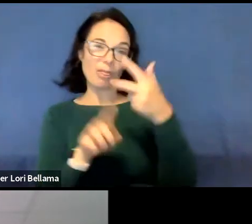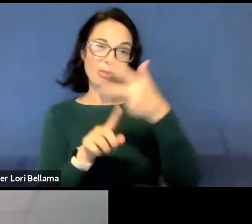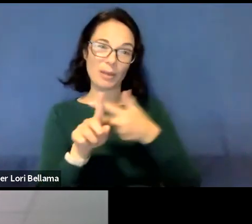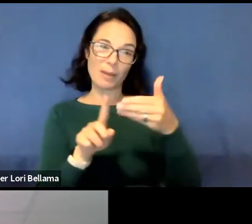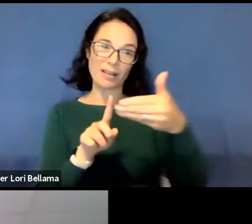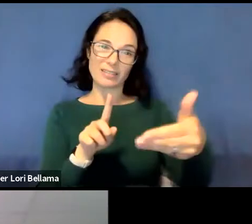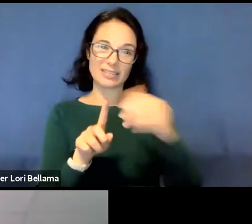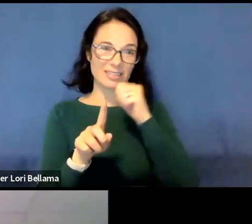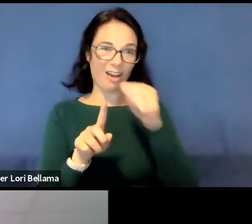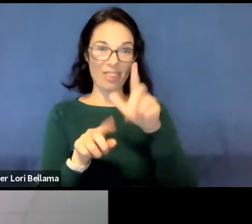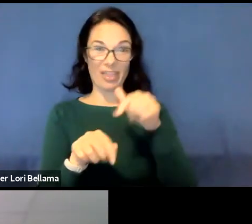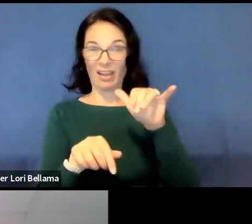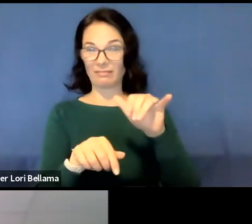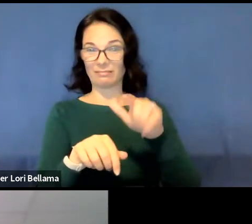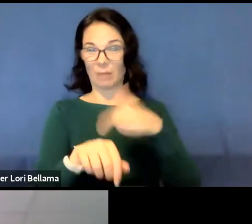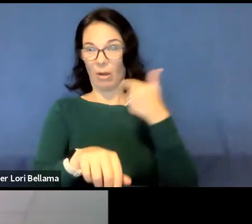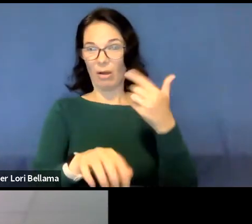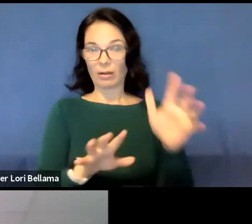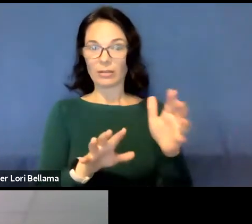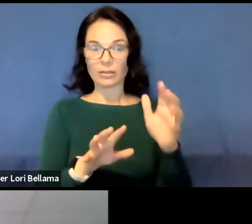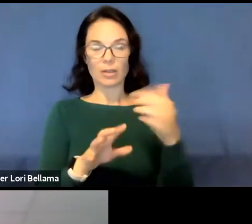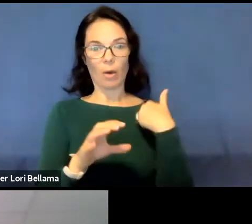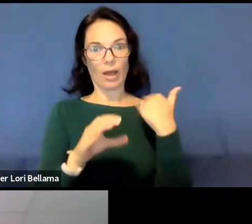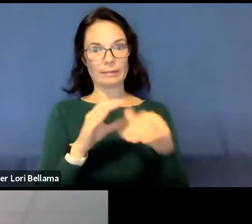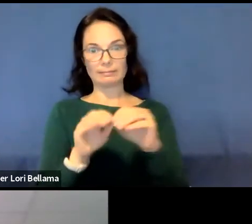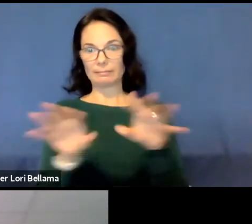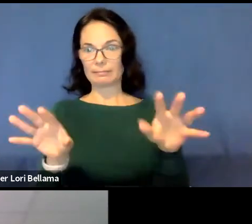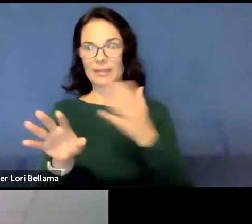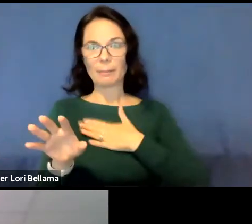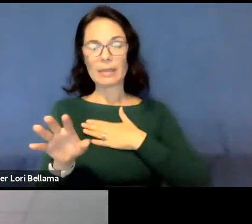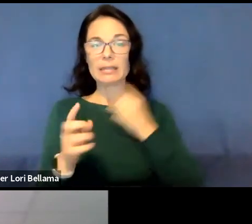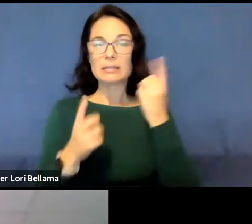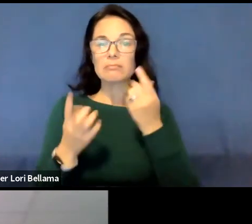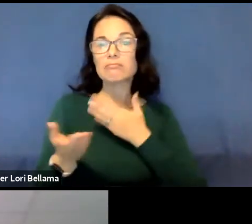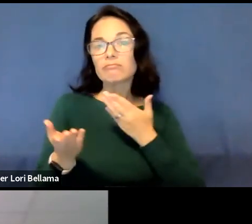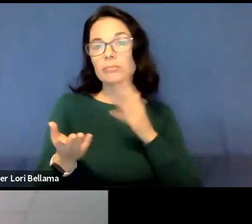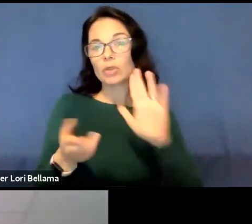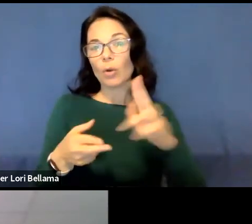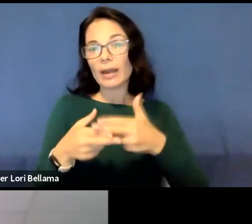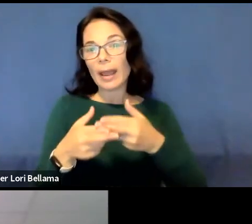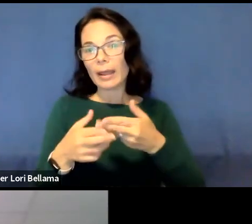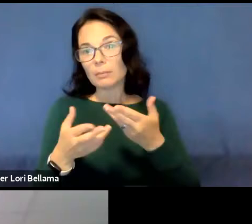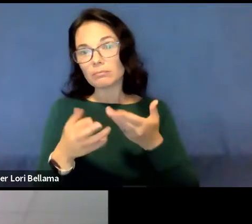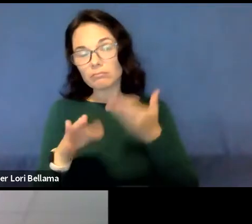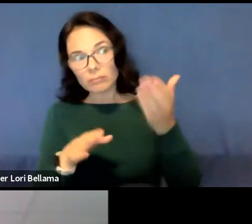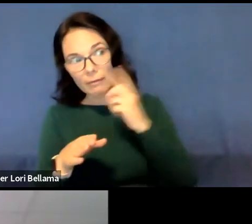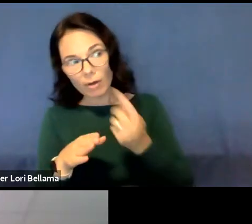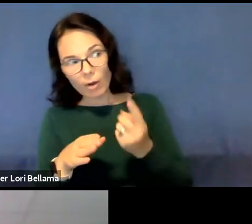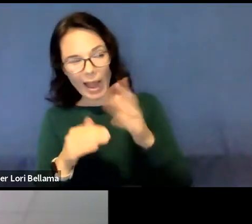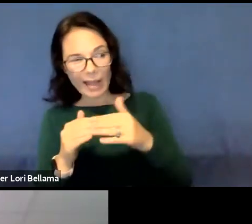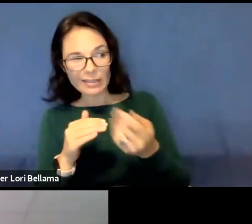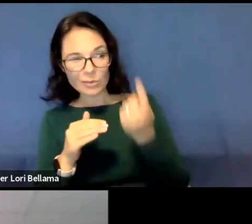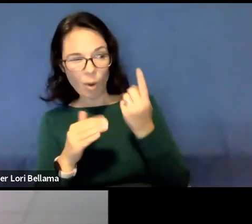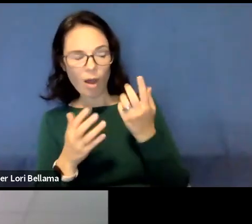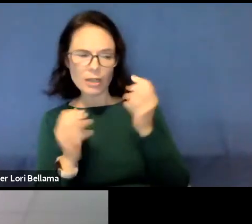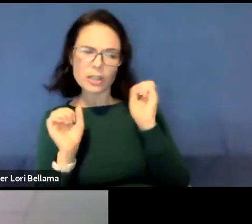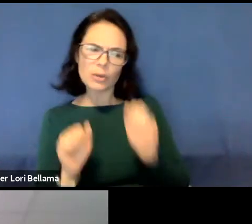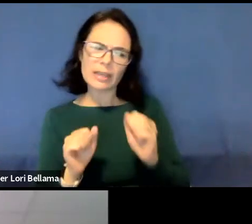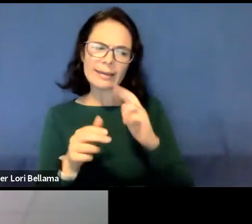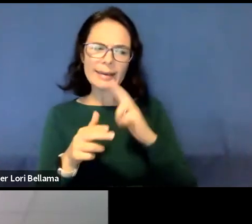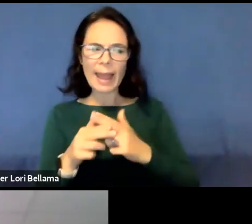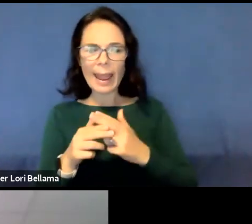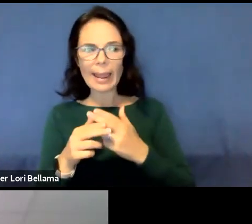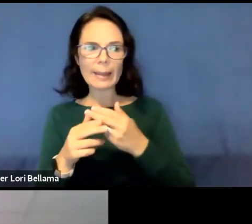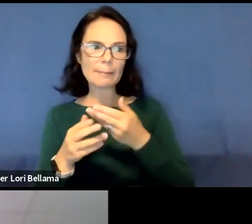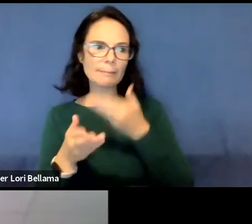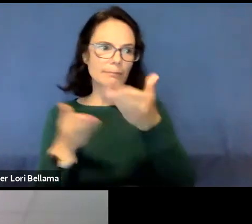email out for these committee vacancies, please consider putting your name in for at least one of them. And you can put your name in for more than one. We're